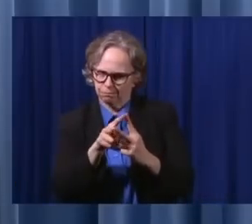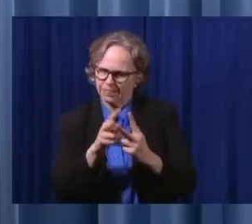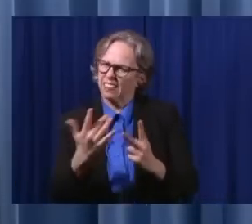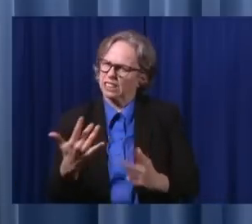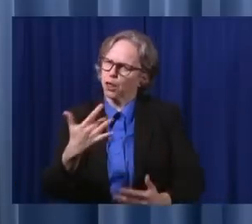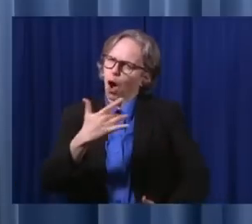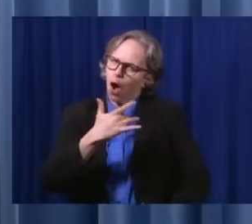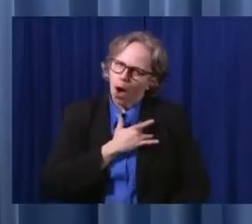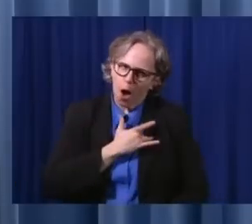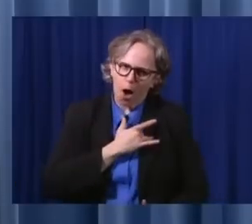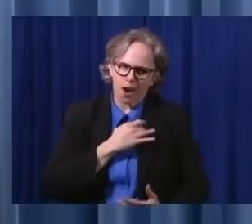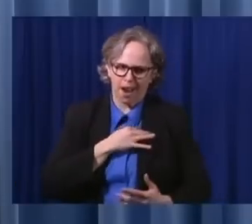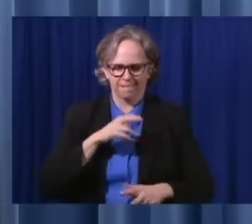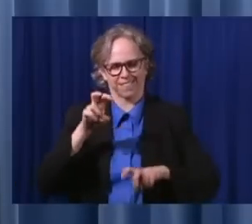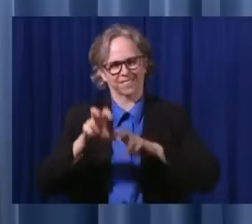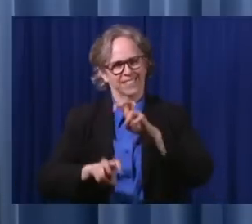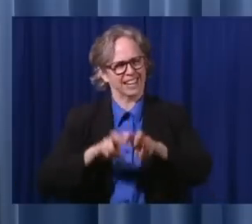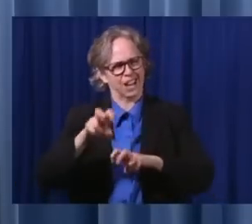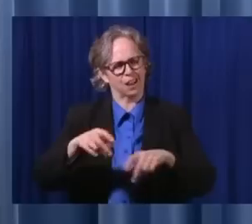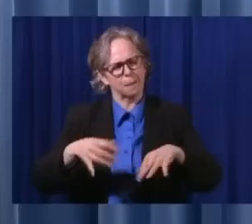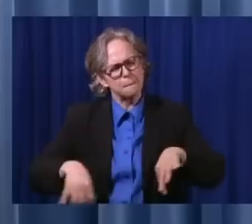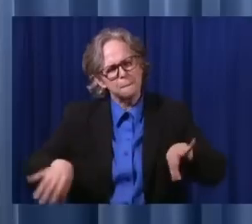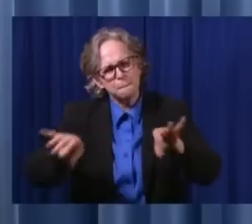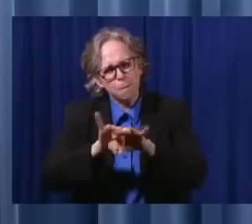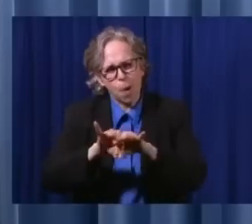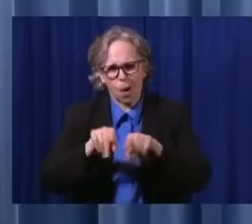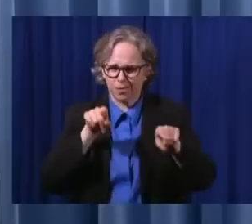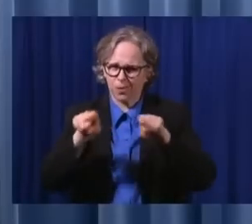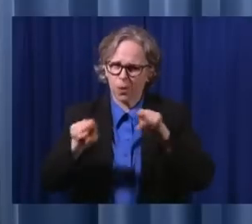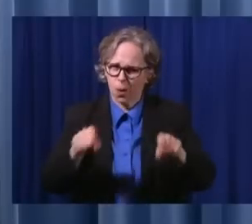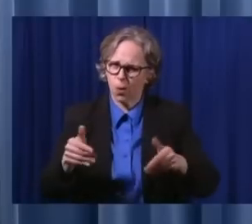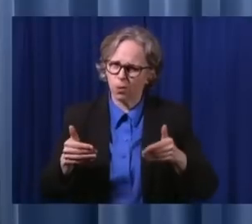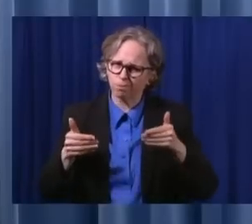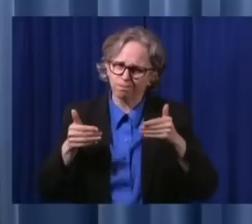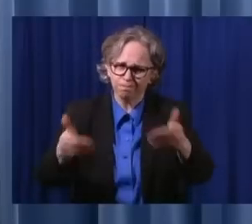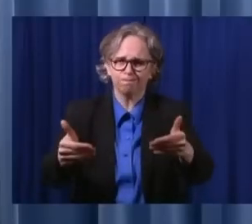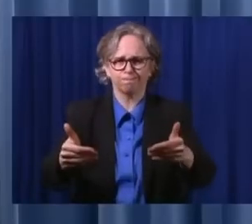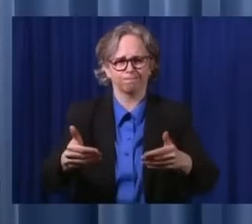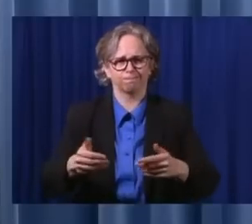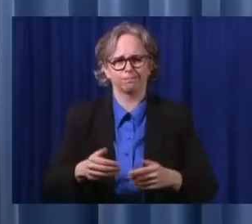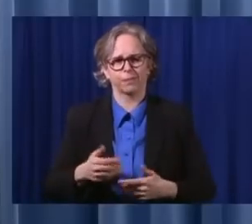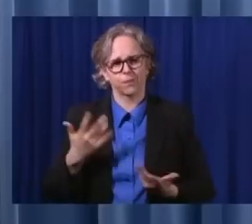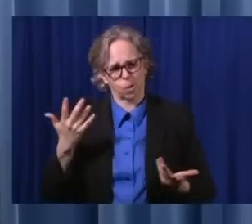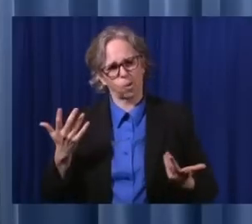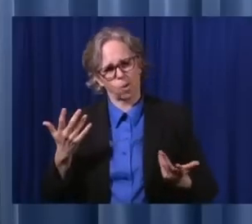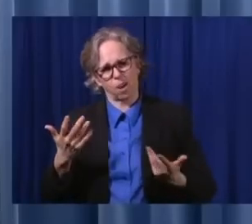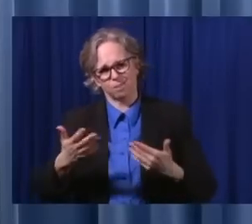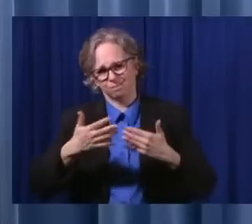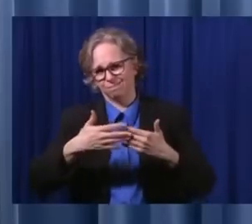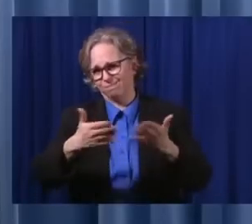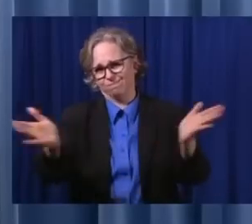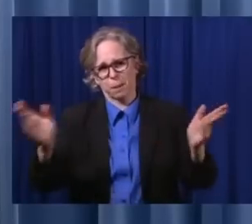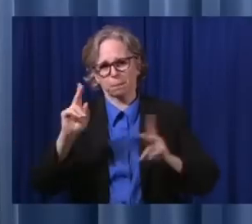an integral part of what goes on in the summer for all of our counties. John?